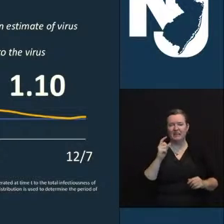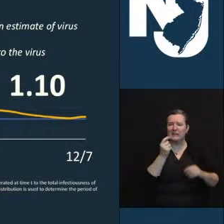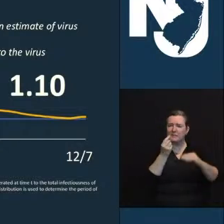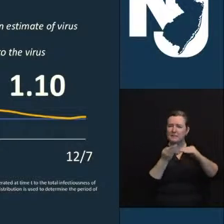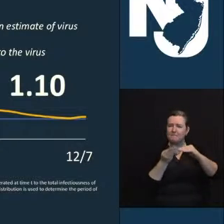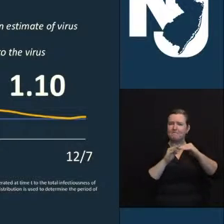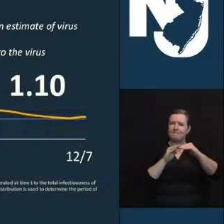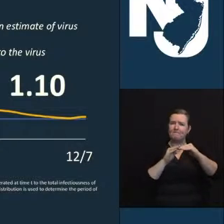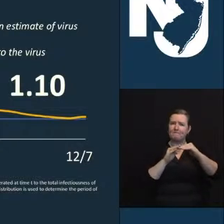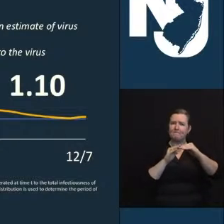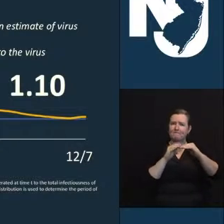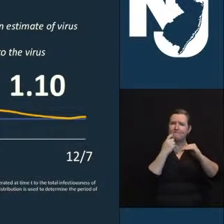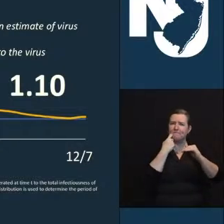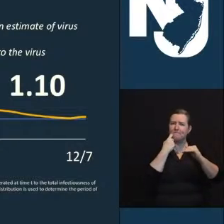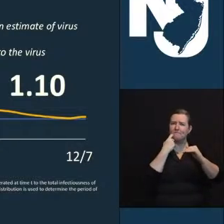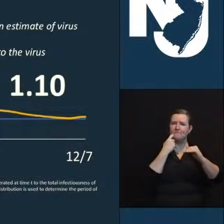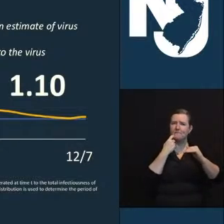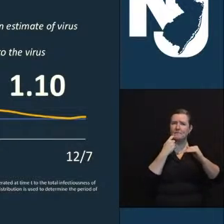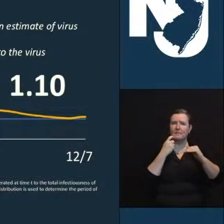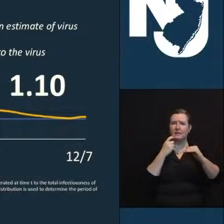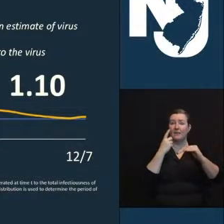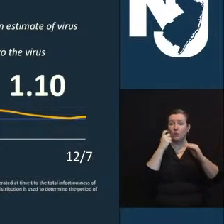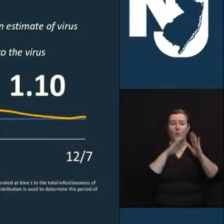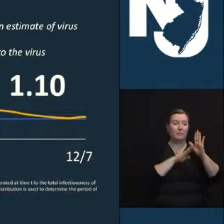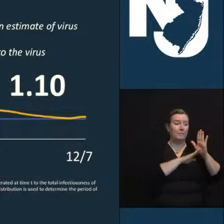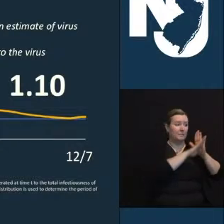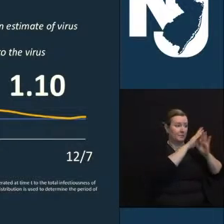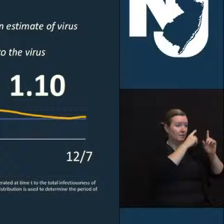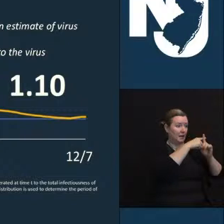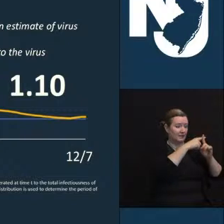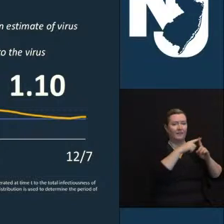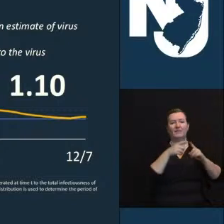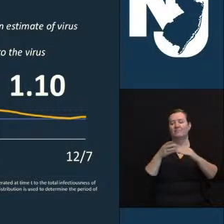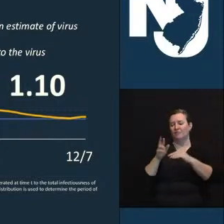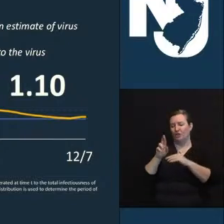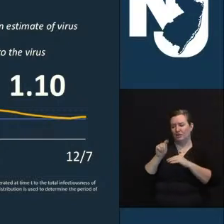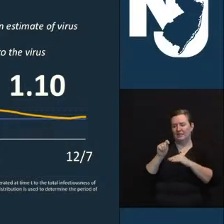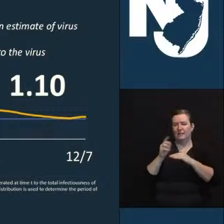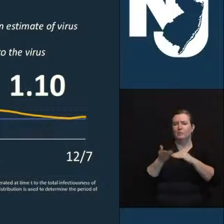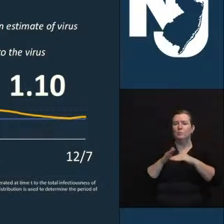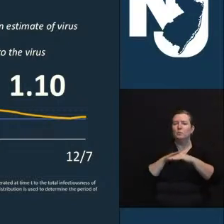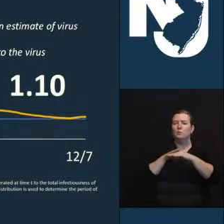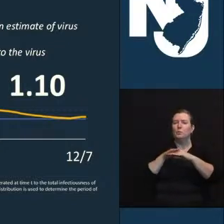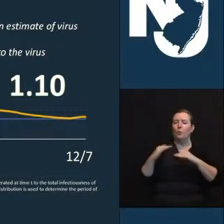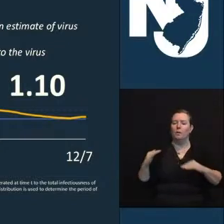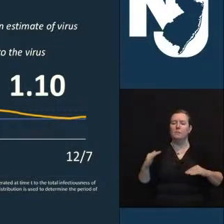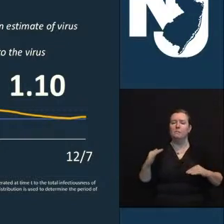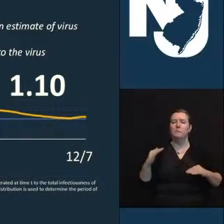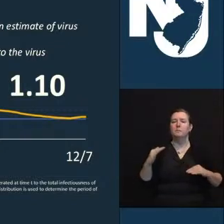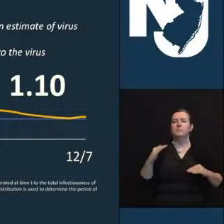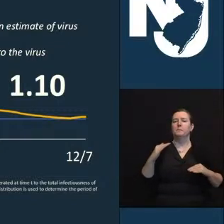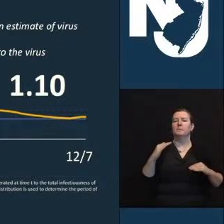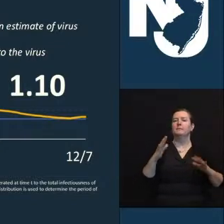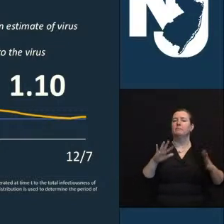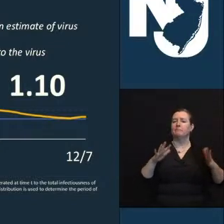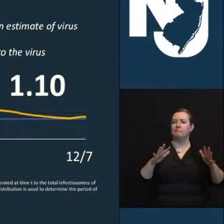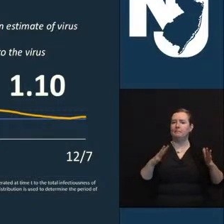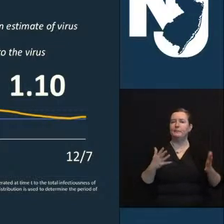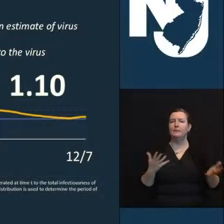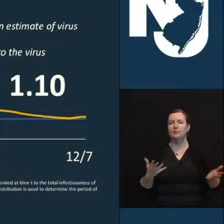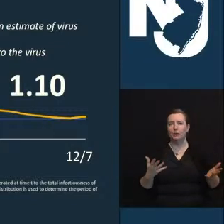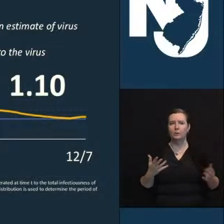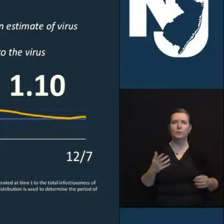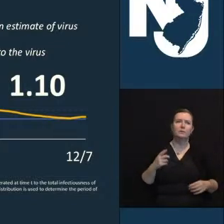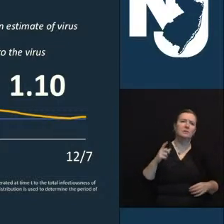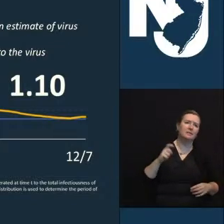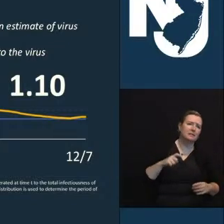recent surge in positive tests. Judy reiterated in our call earlier today, something that we've been saying we should expect, unfortunately, to see